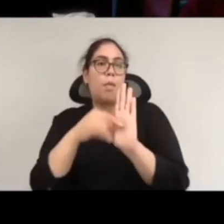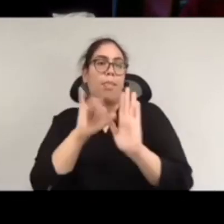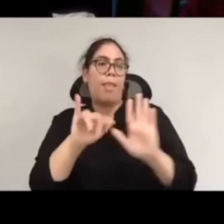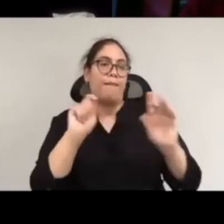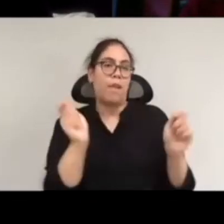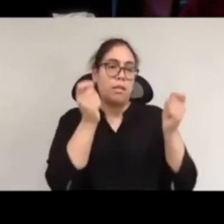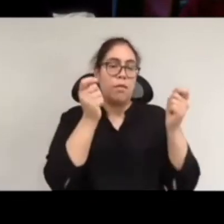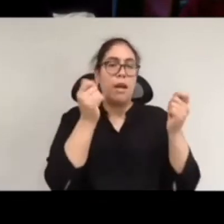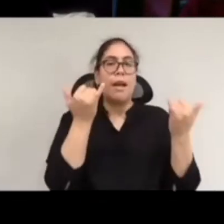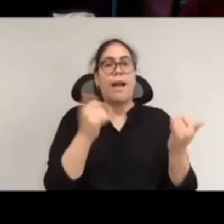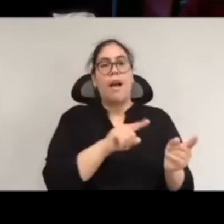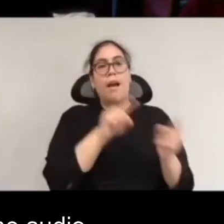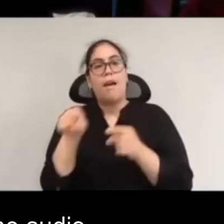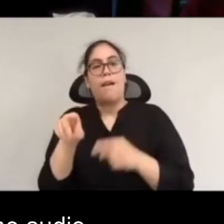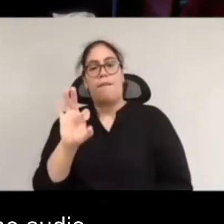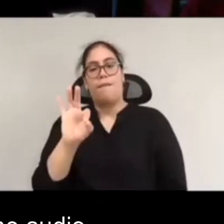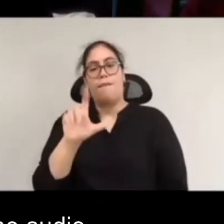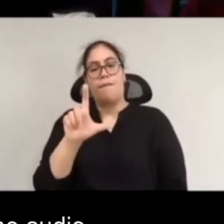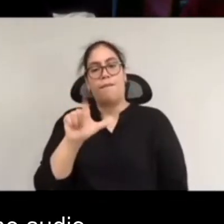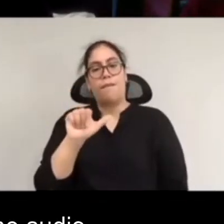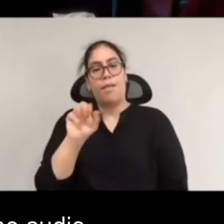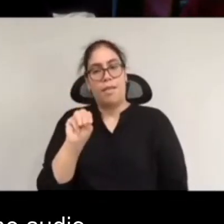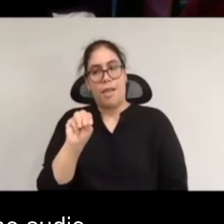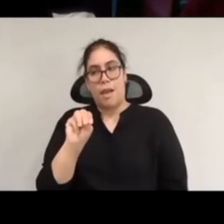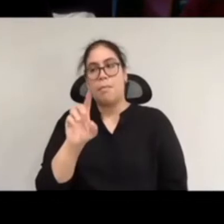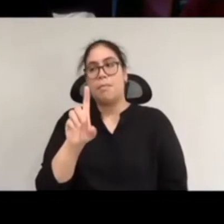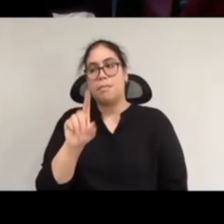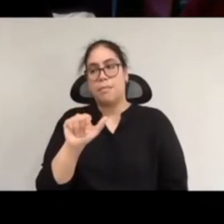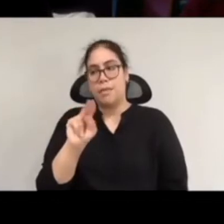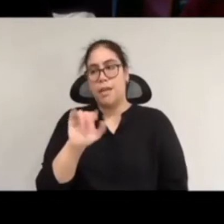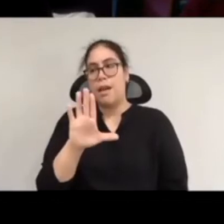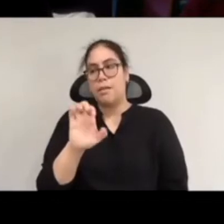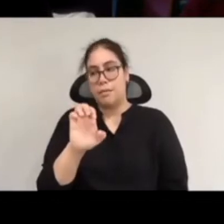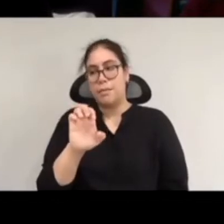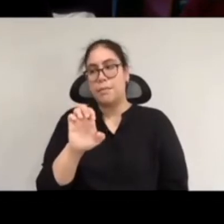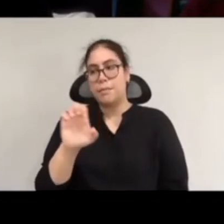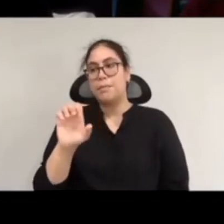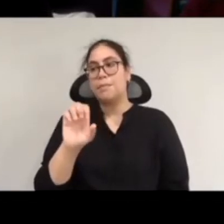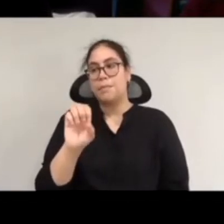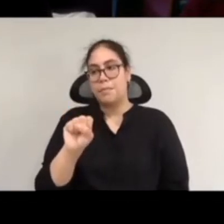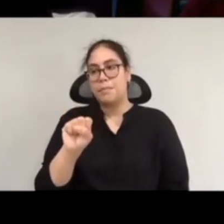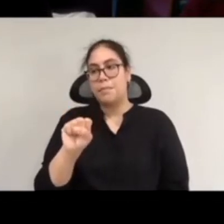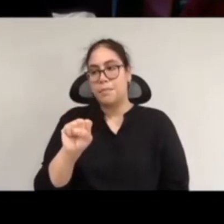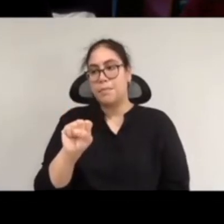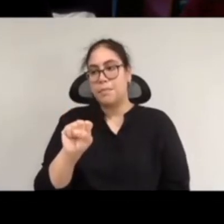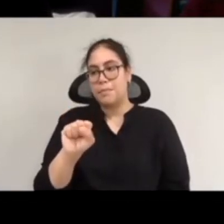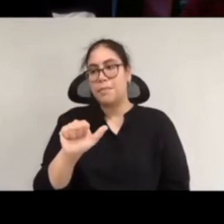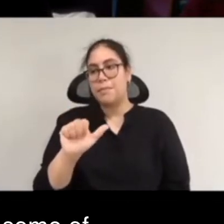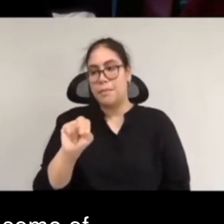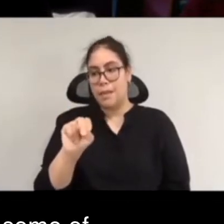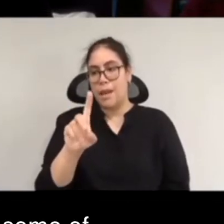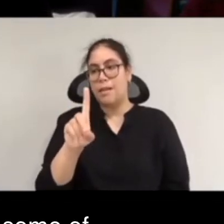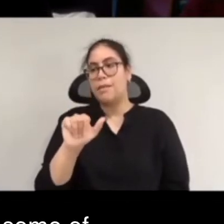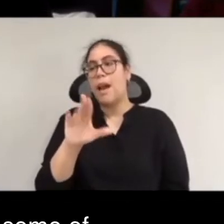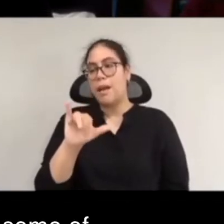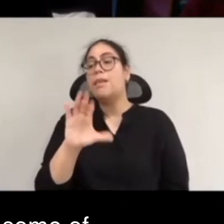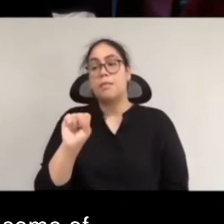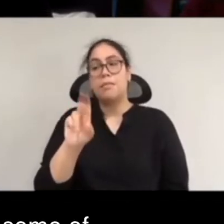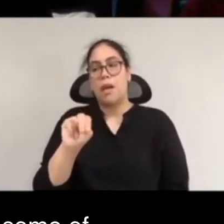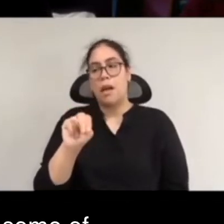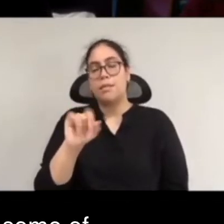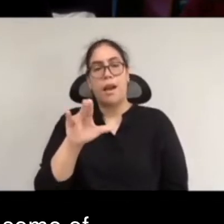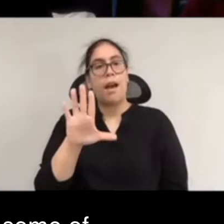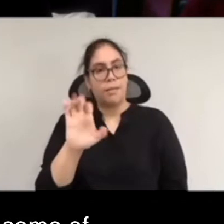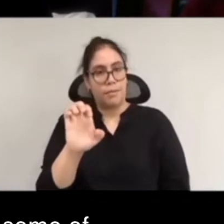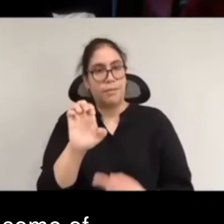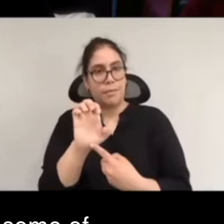at Slam Dance, and we get to utilize the audio description as well as Cinema Touching Disability, Superfest. It's been able, you know,